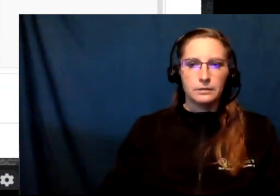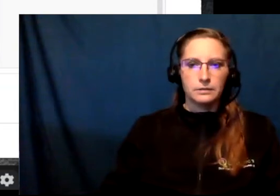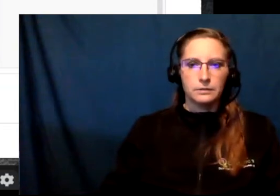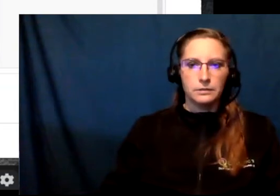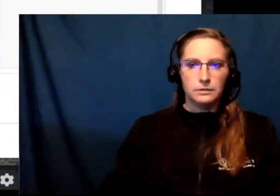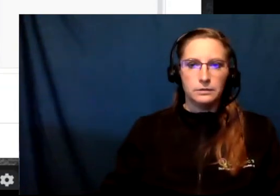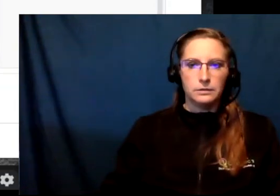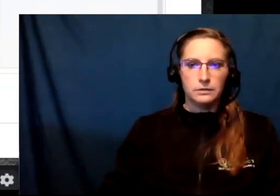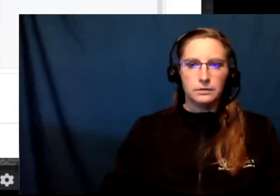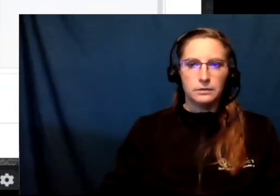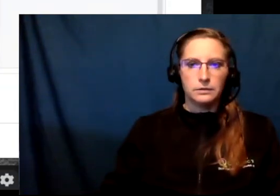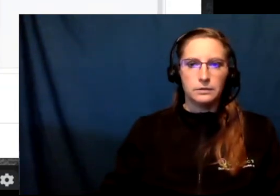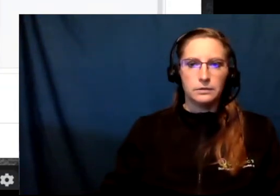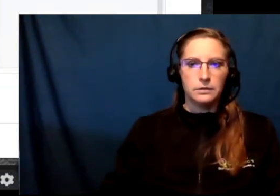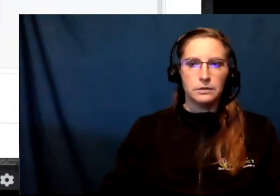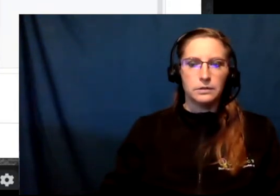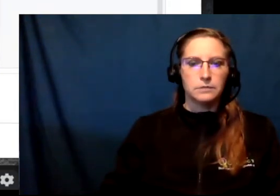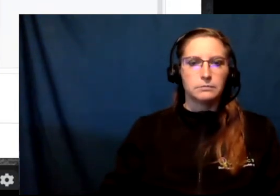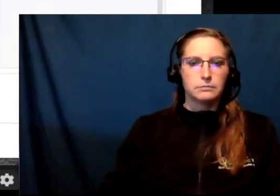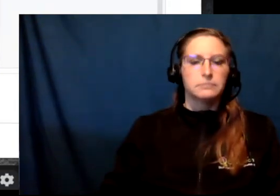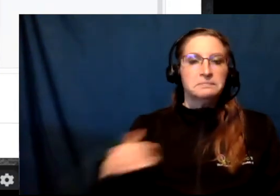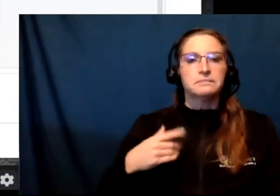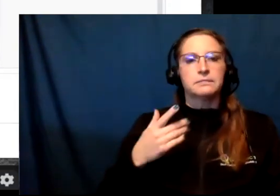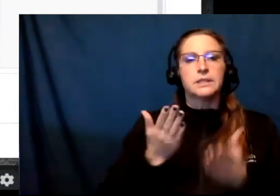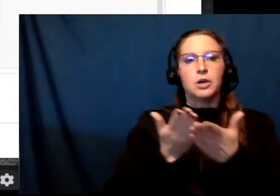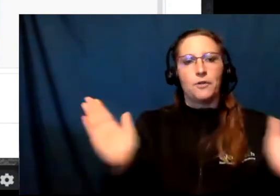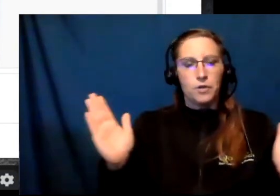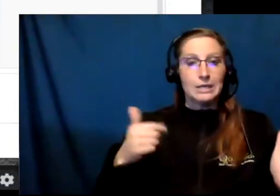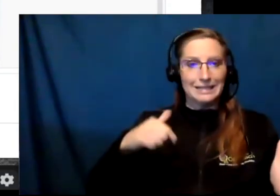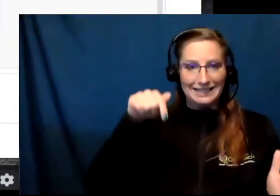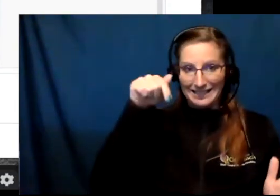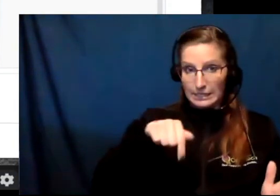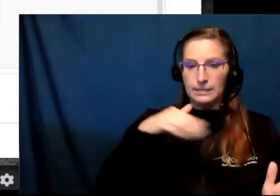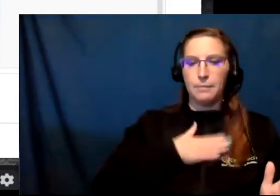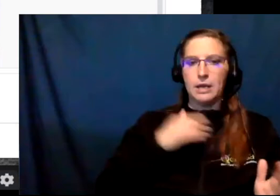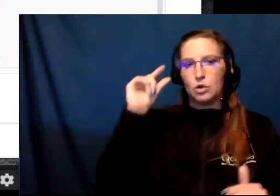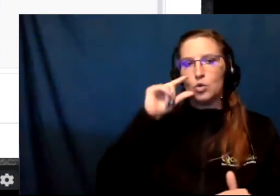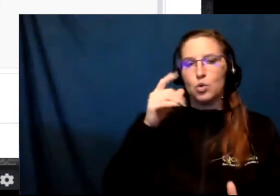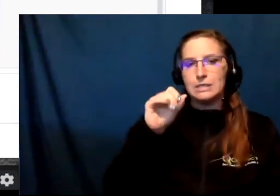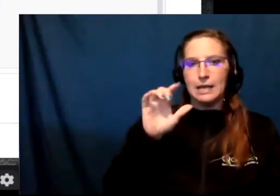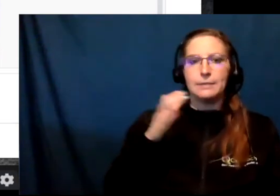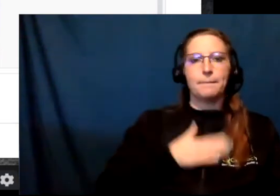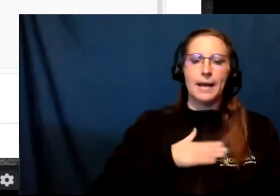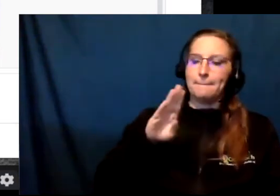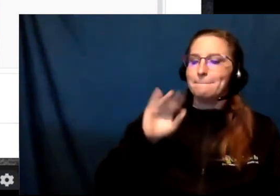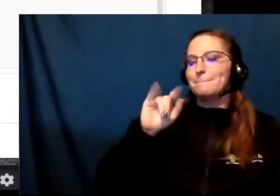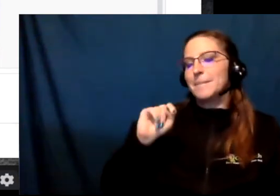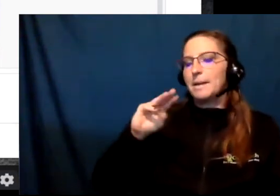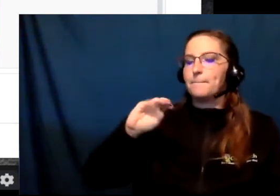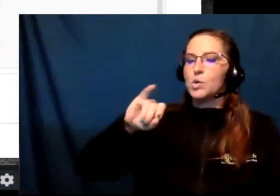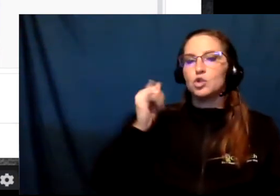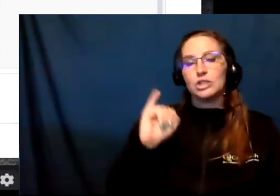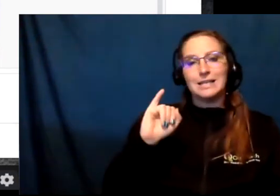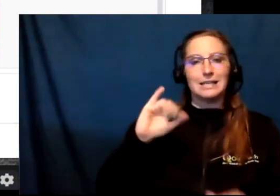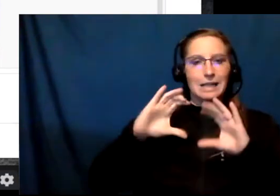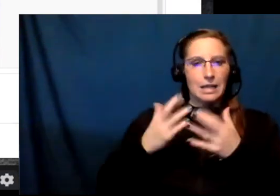So this is, I'll give you an overview. This is my Google Slides presentation, my Bitmoji classroom. And the really cool thing about